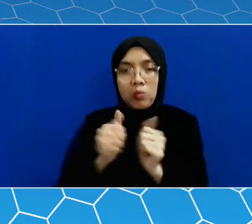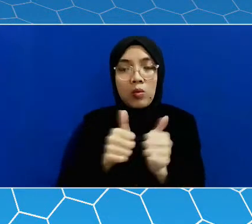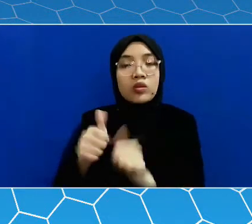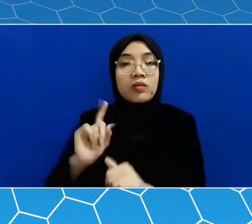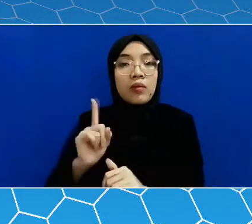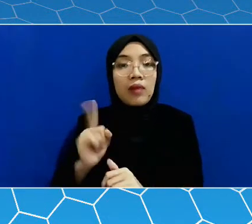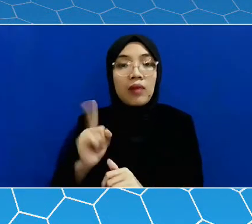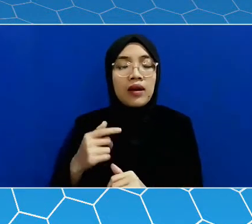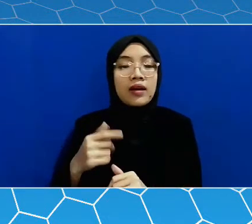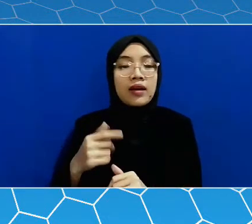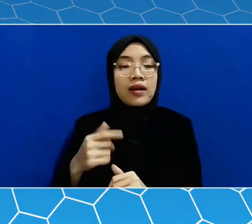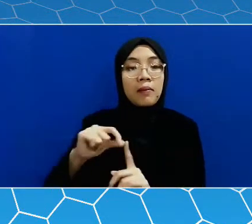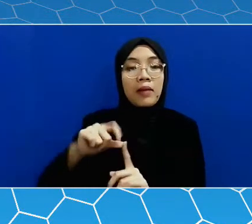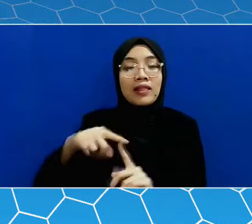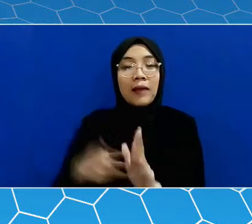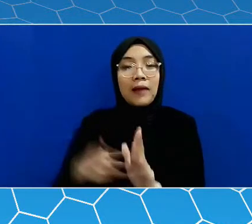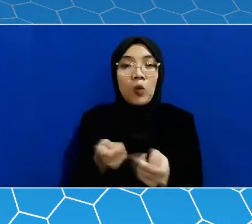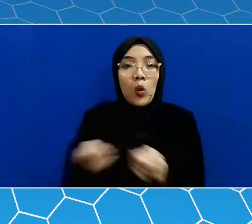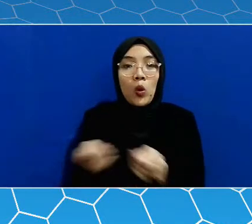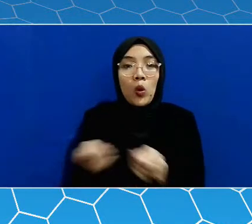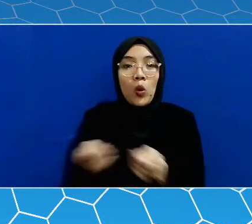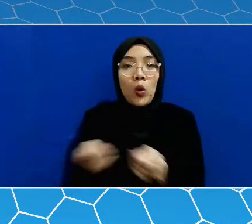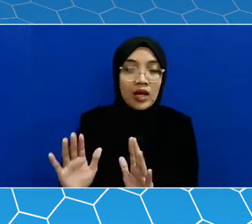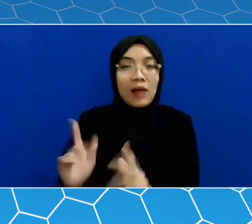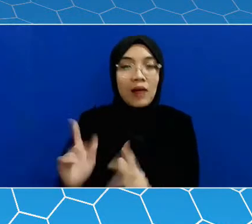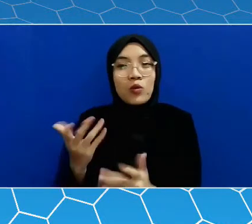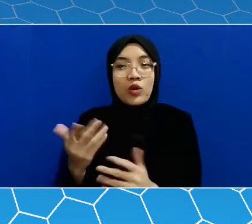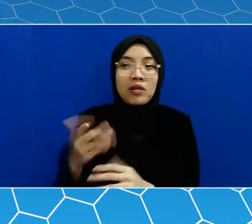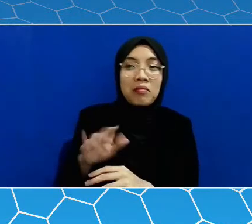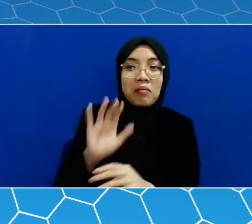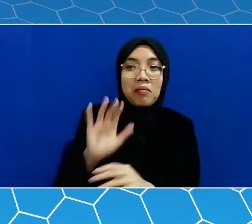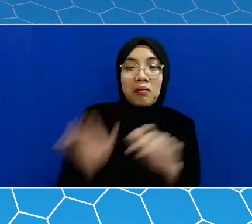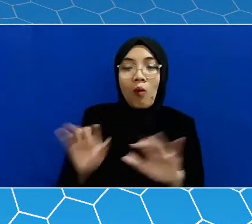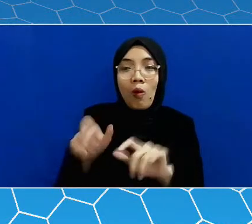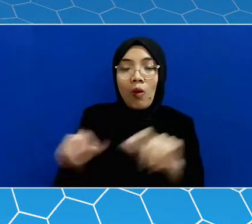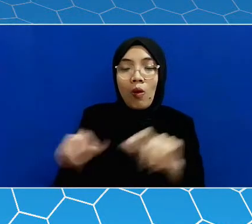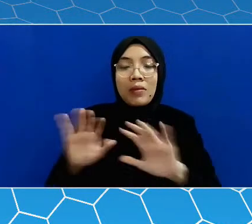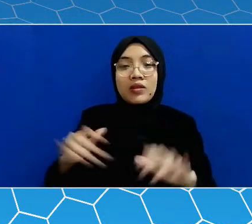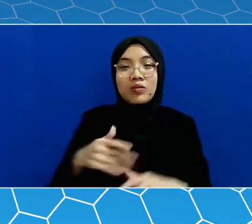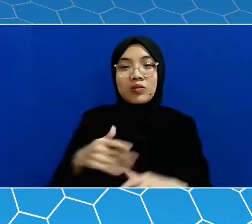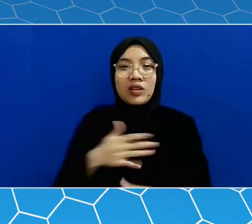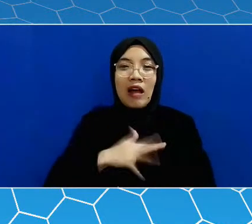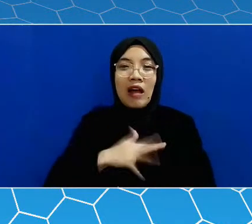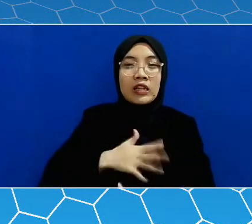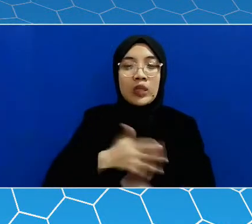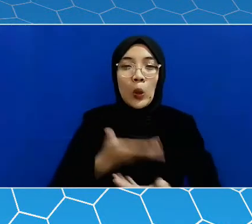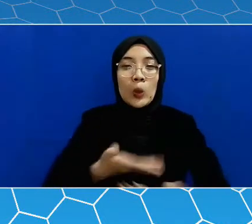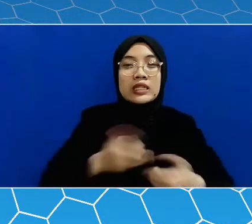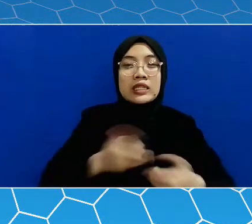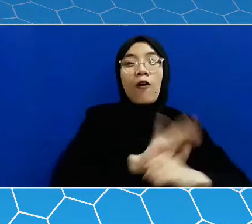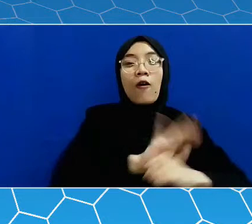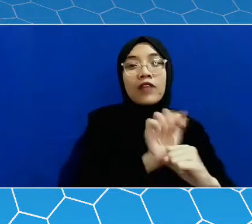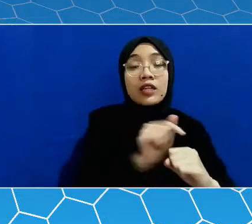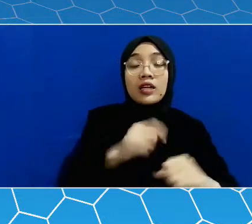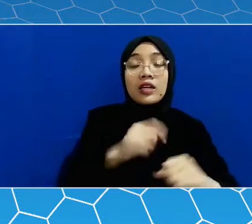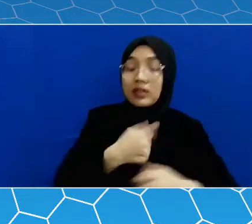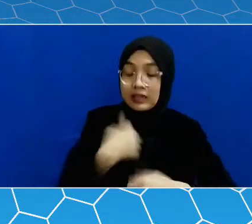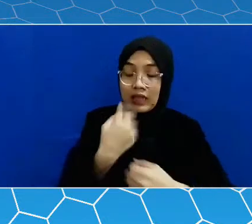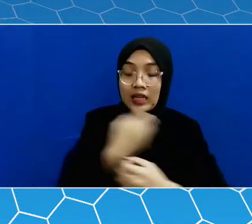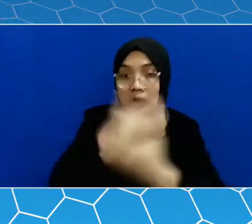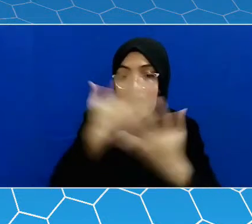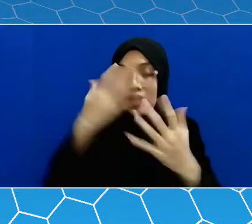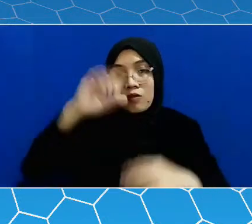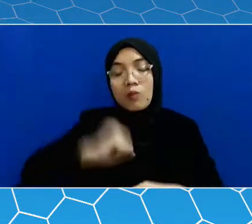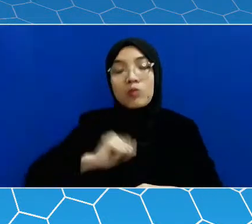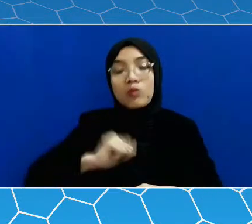worried about the situation of COVID. And obviously, I think all over the world, people were very concerned, and over